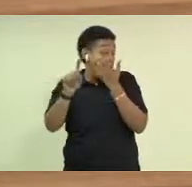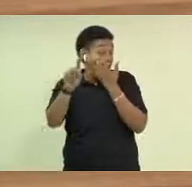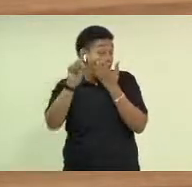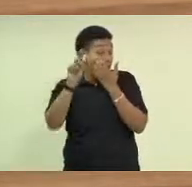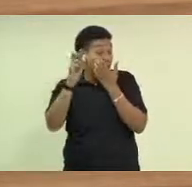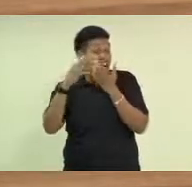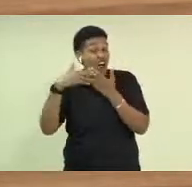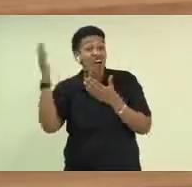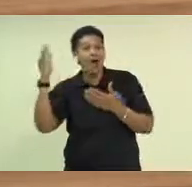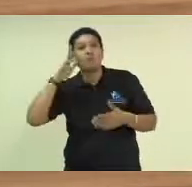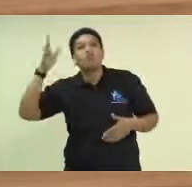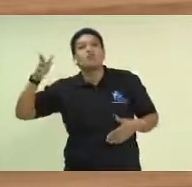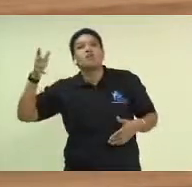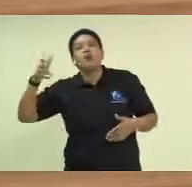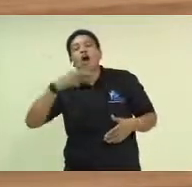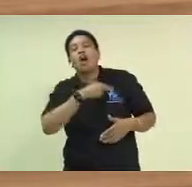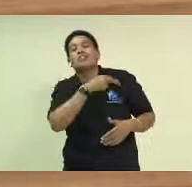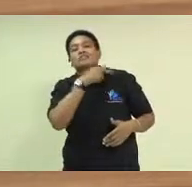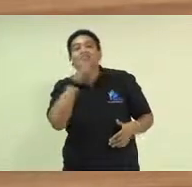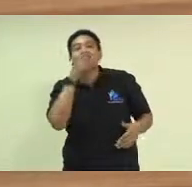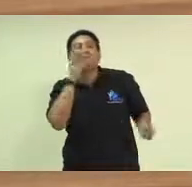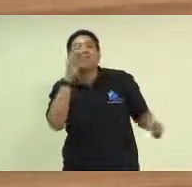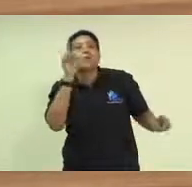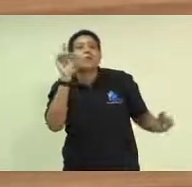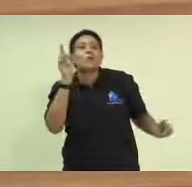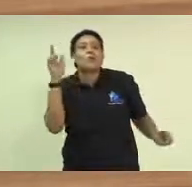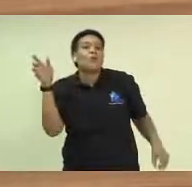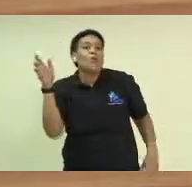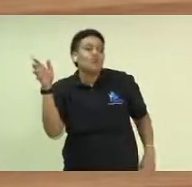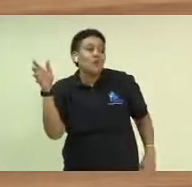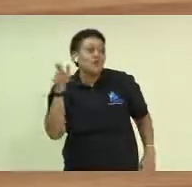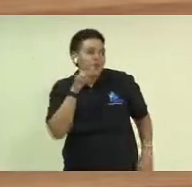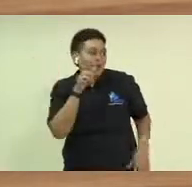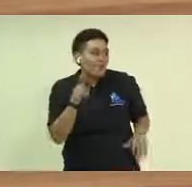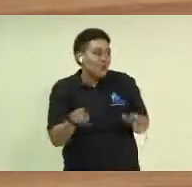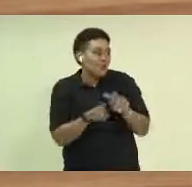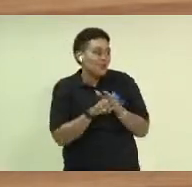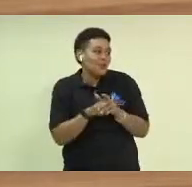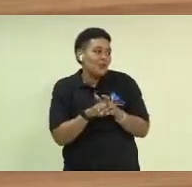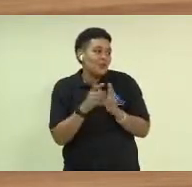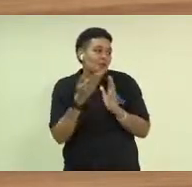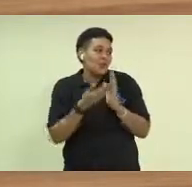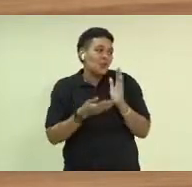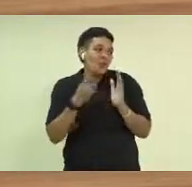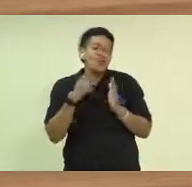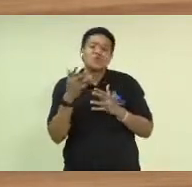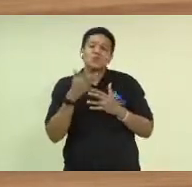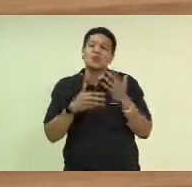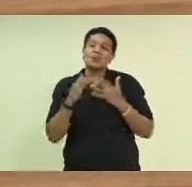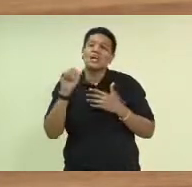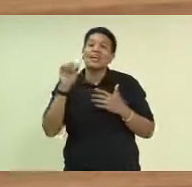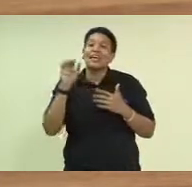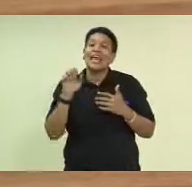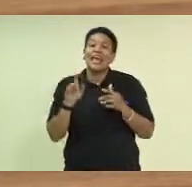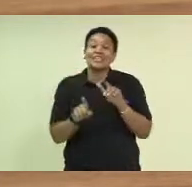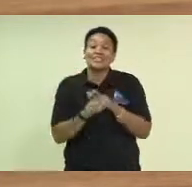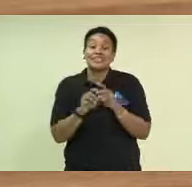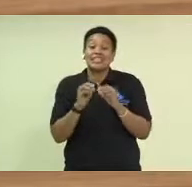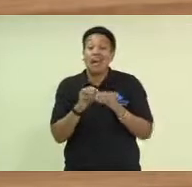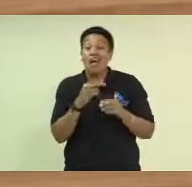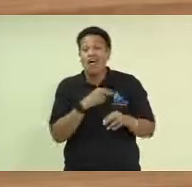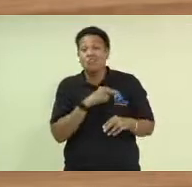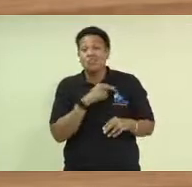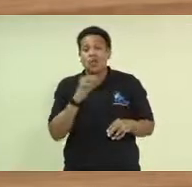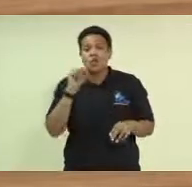or odd that have come onto our role as social cases in hospital. Social cases